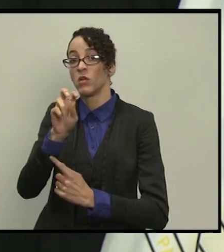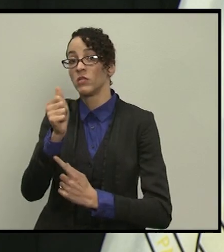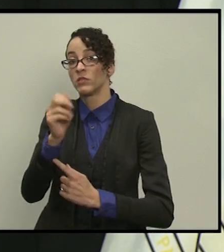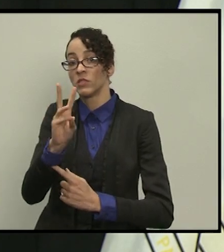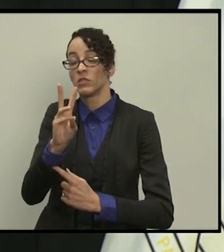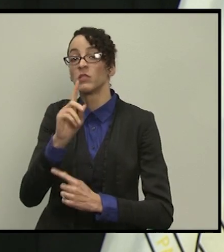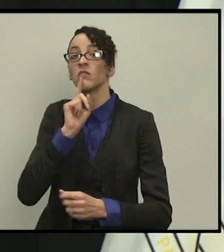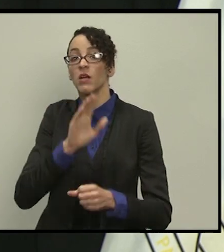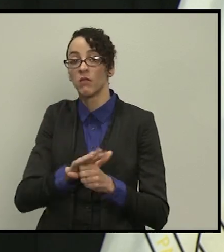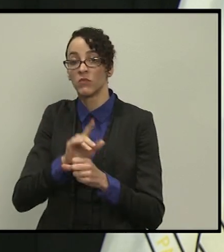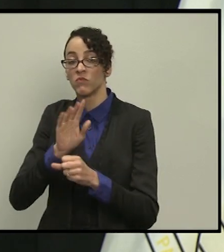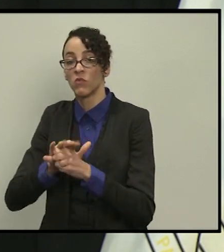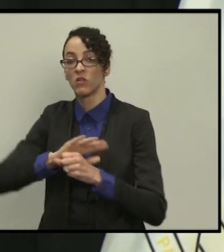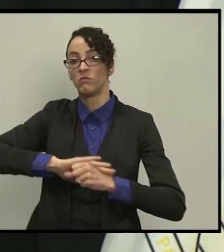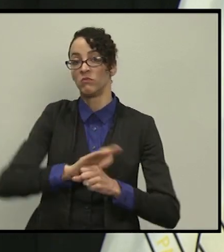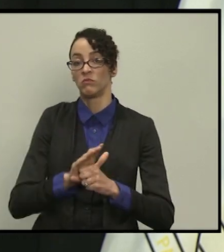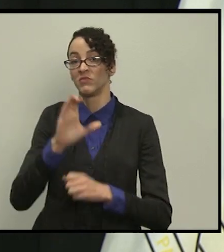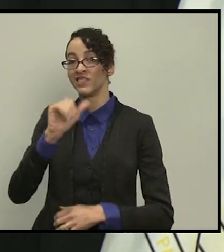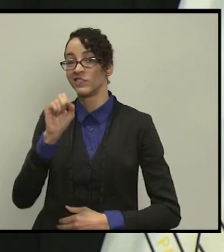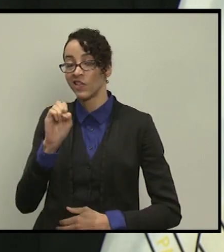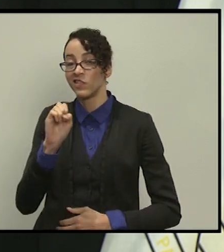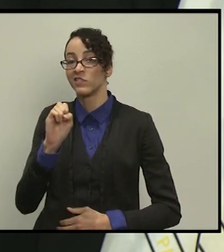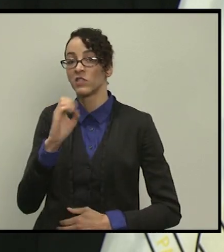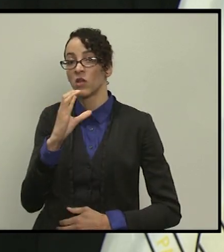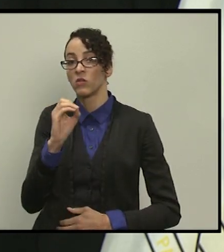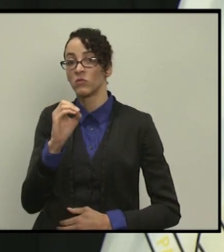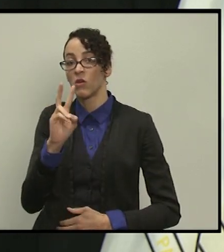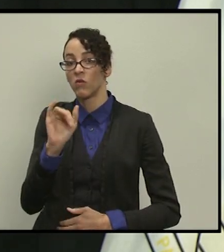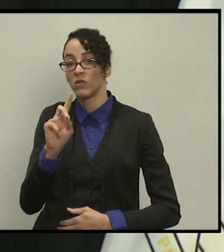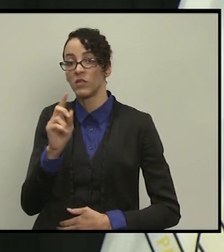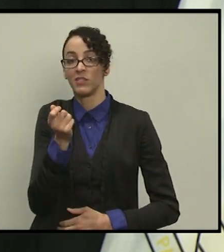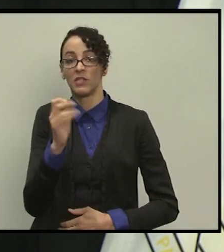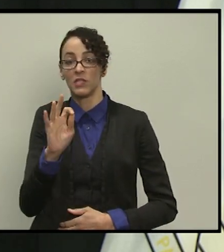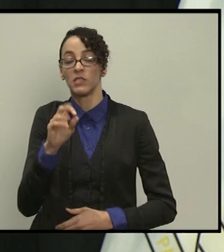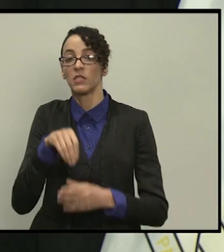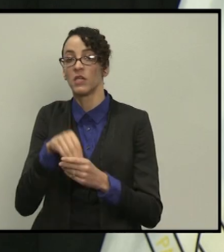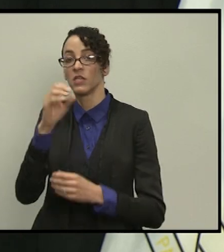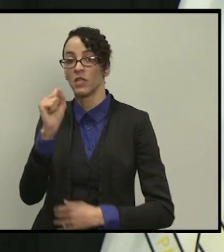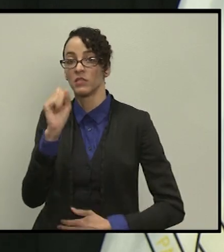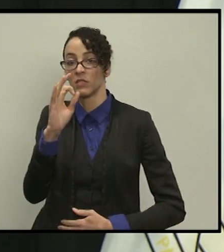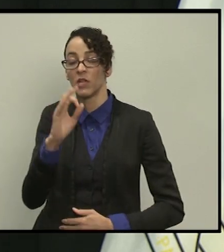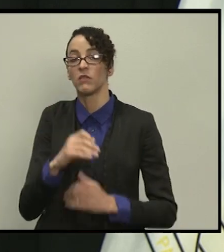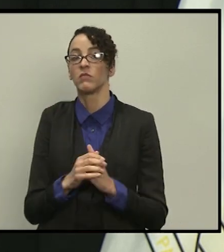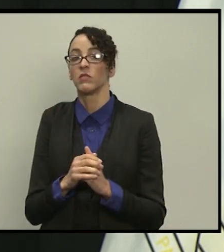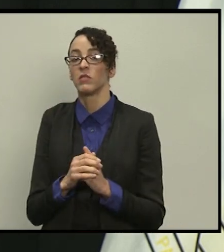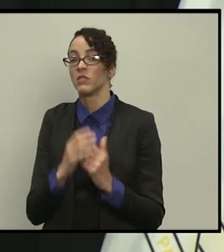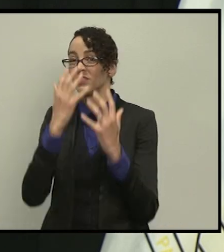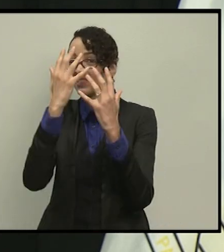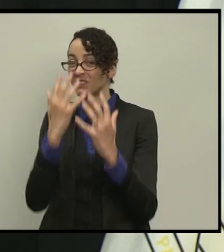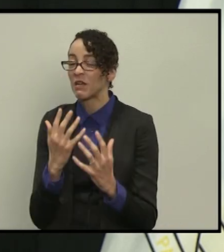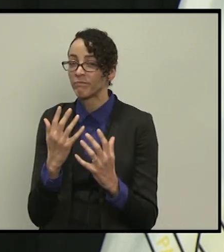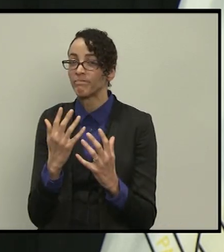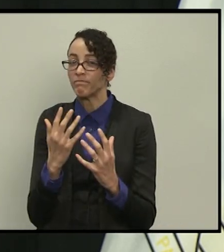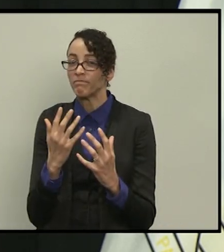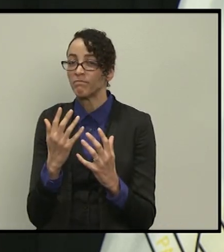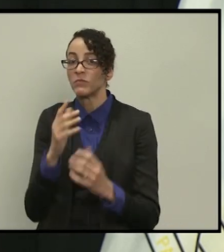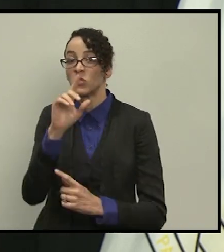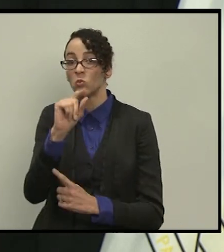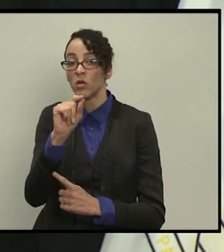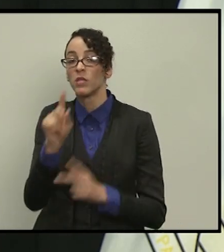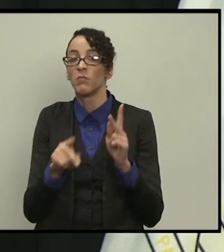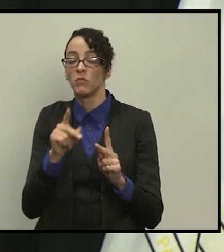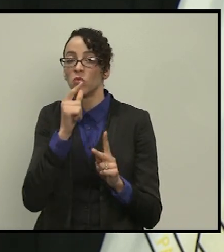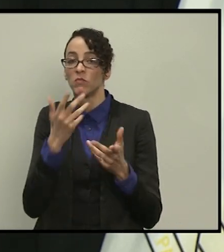1,216 confirmed cases of COVID-19 in San Francisco. And sadly, we have 20 people